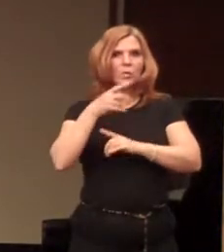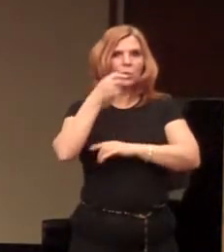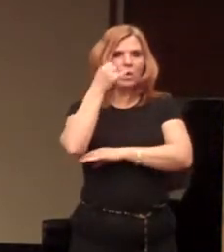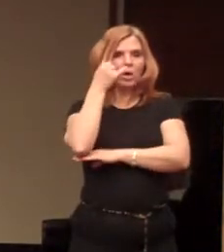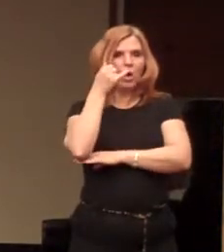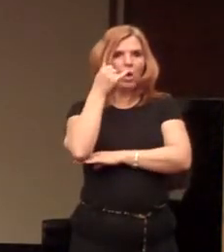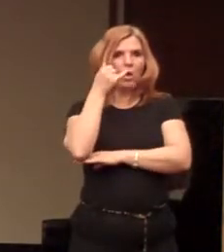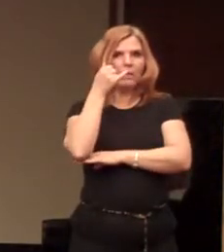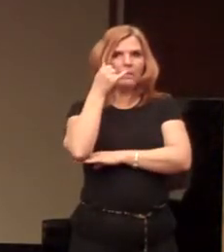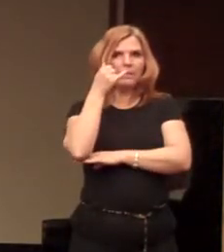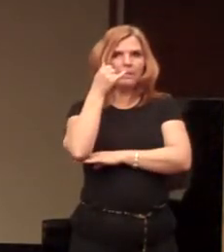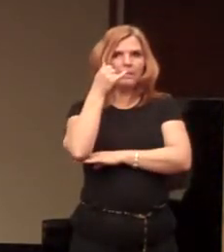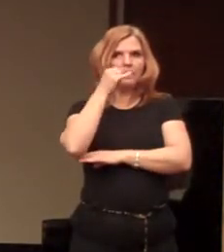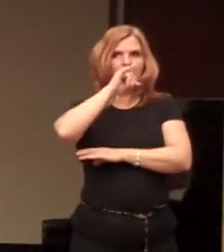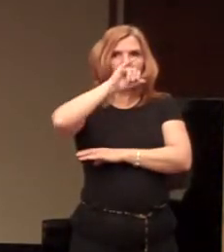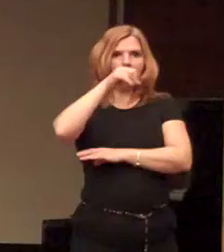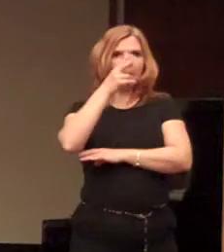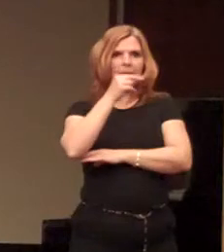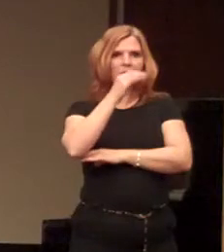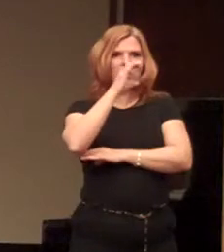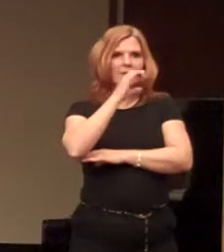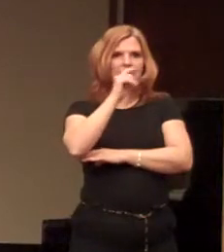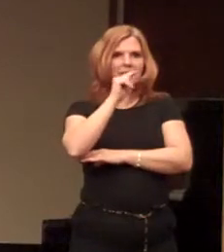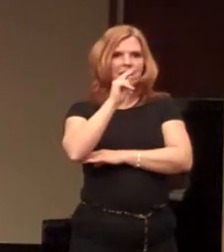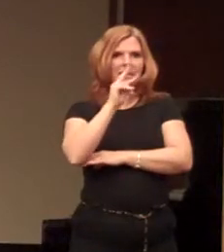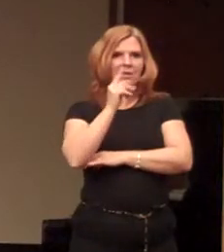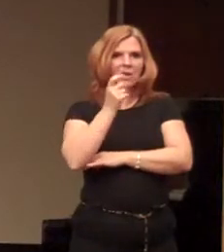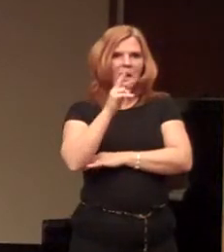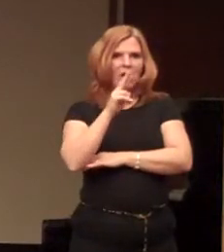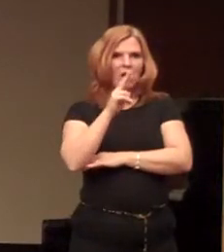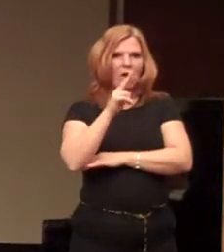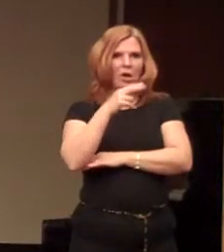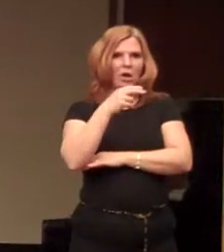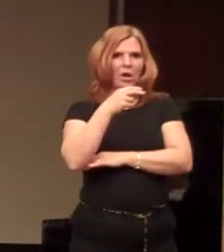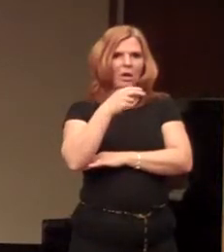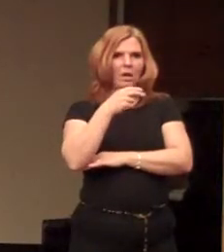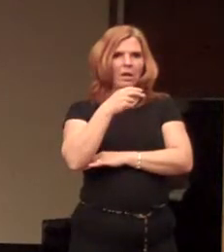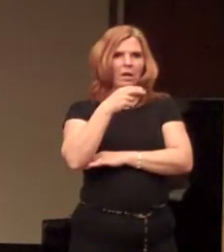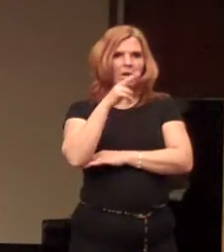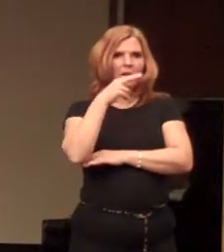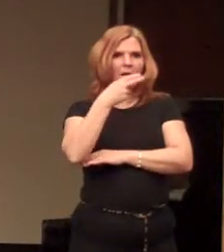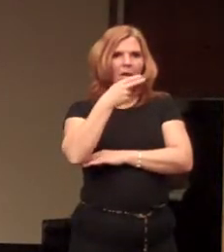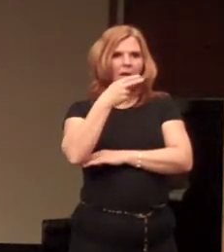call John C. Tucker's garden on Hawthorne Court,